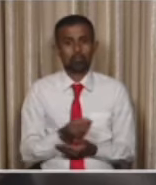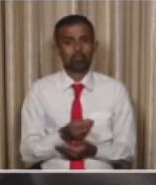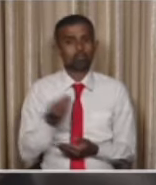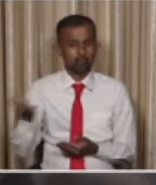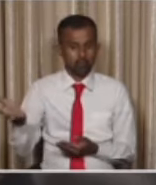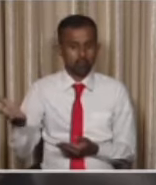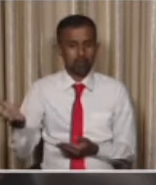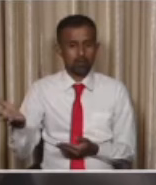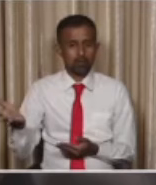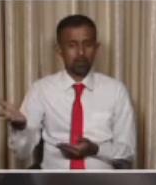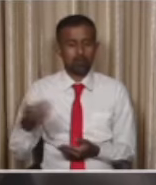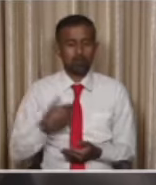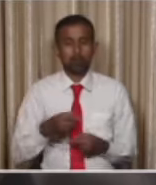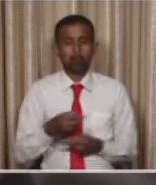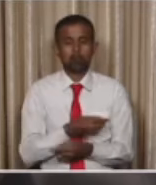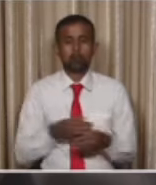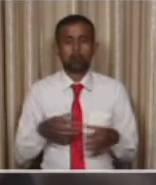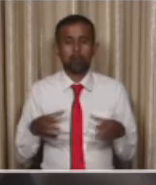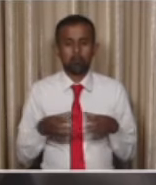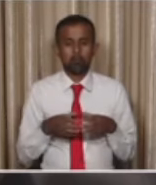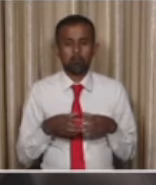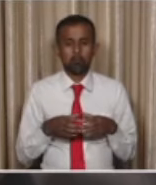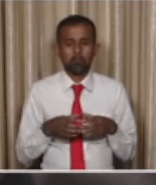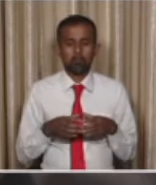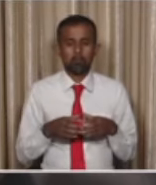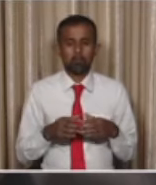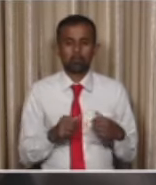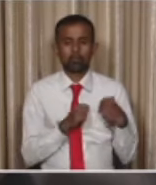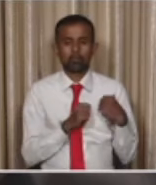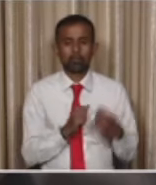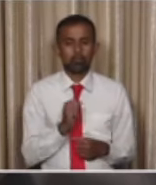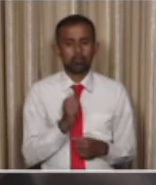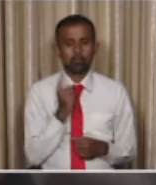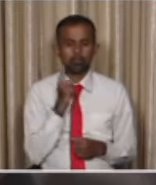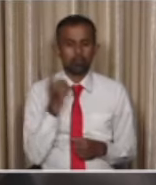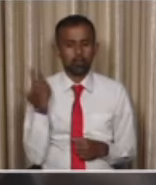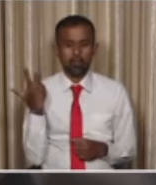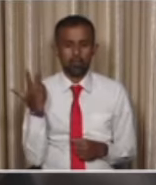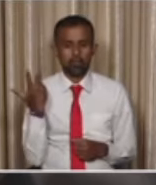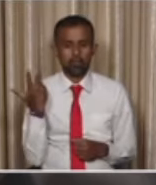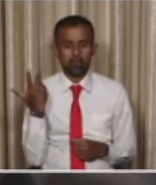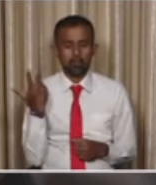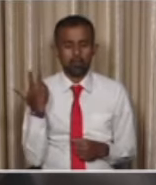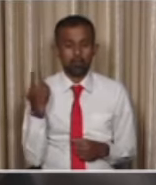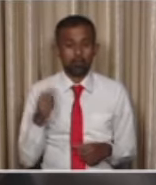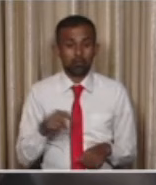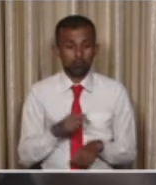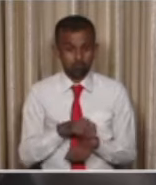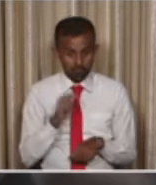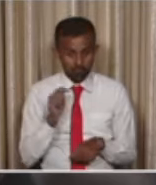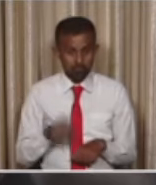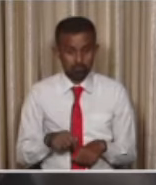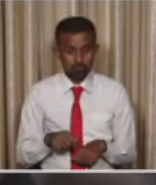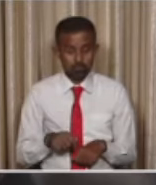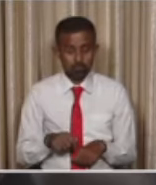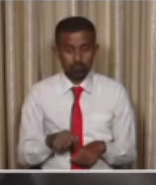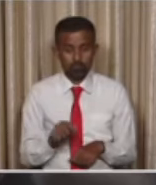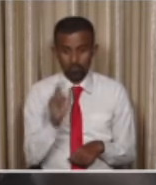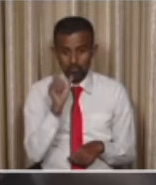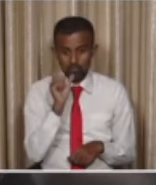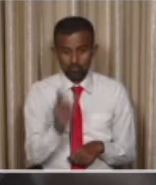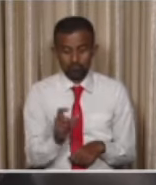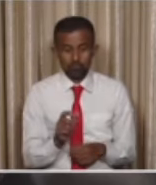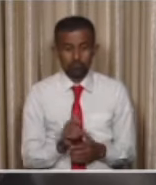party to give guidance to our people as to how they should vote. They might follow it, they may not follow